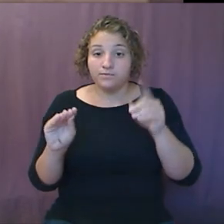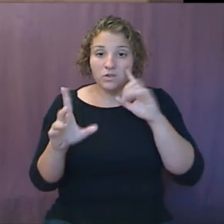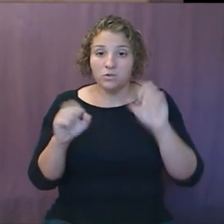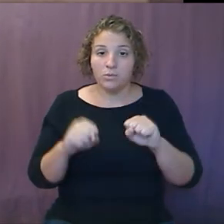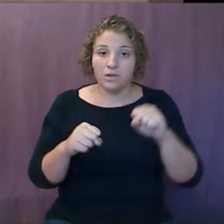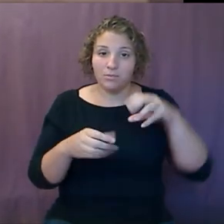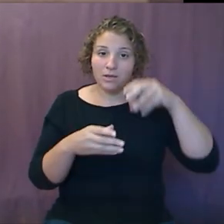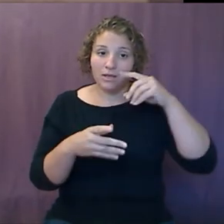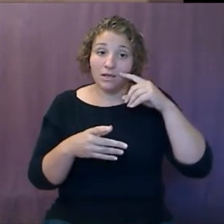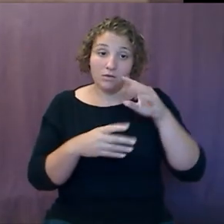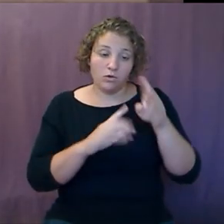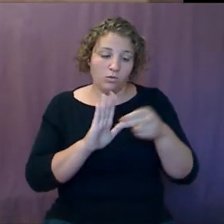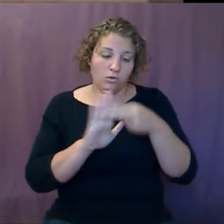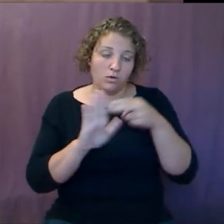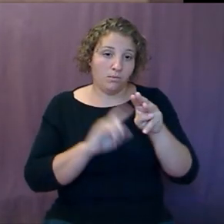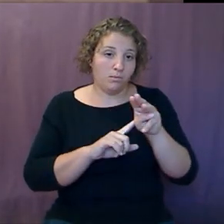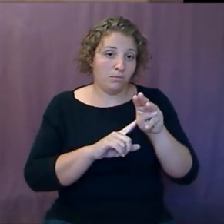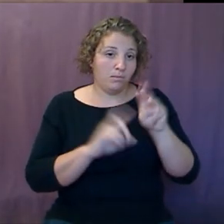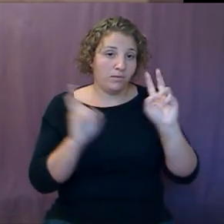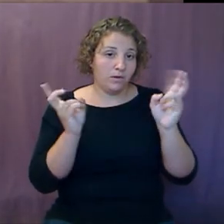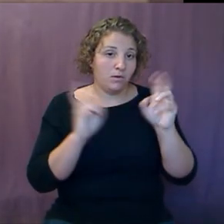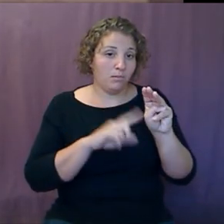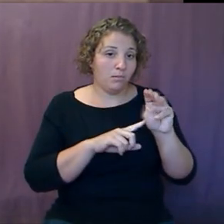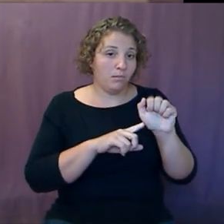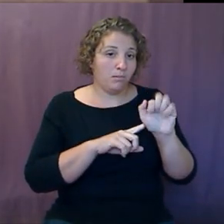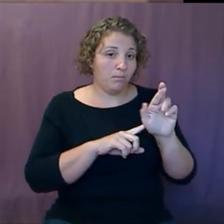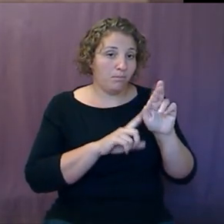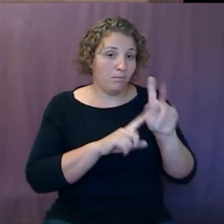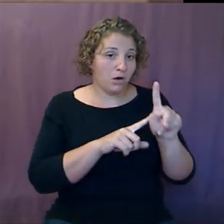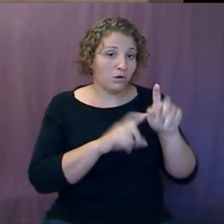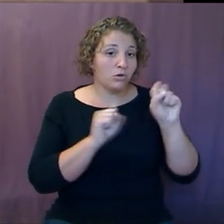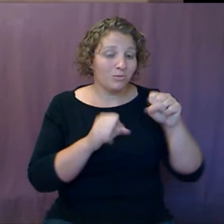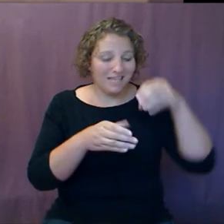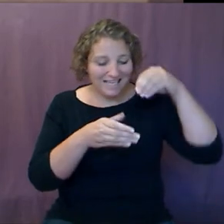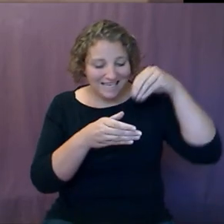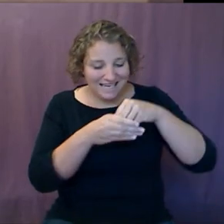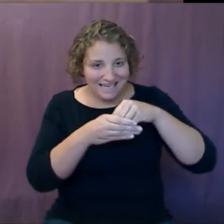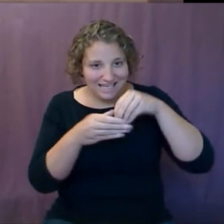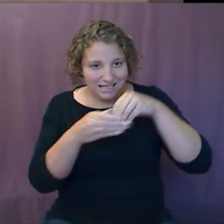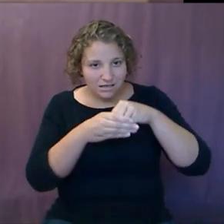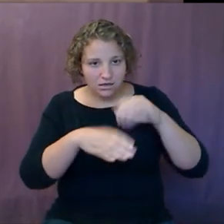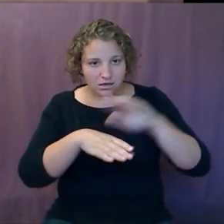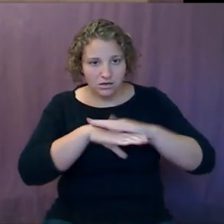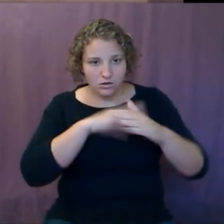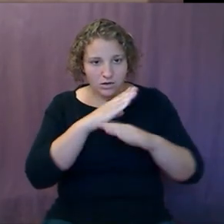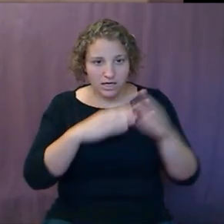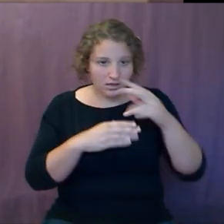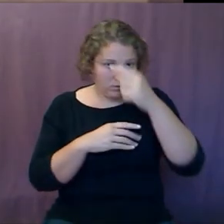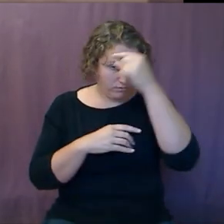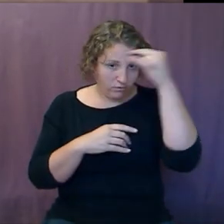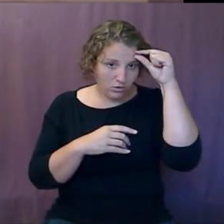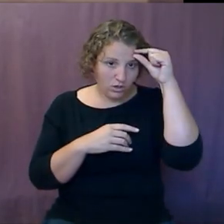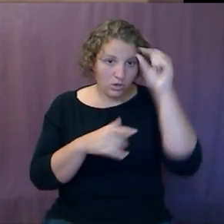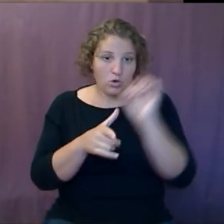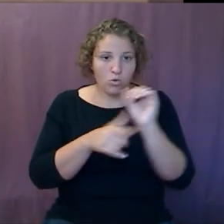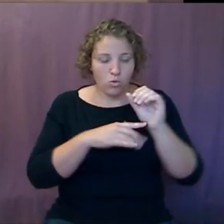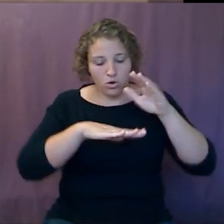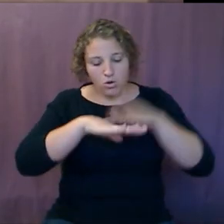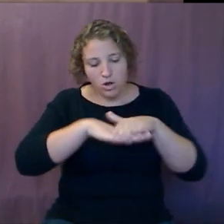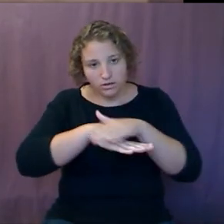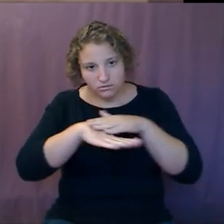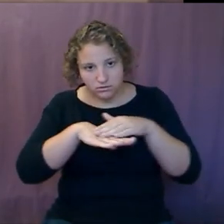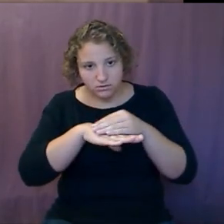be inside your hand or your forehead as the mark could be on your hand or your forehead so the question is going to be which